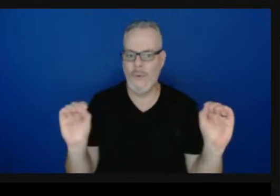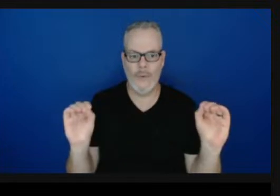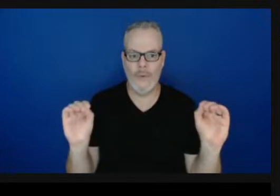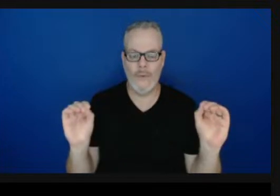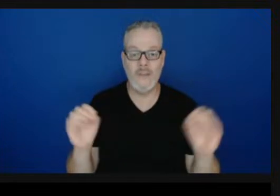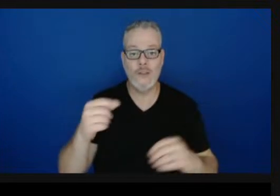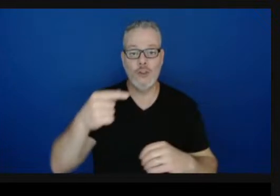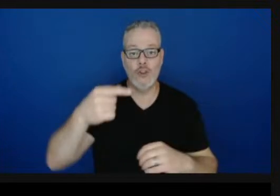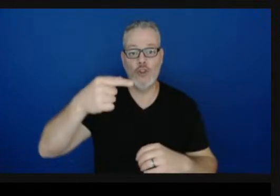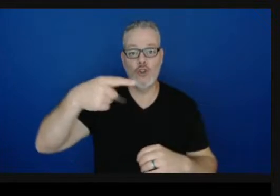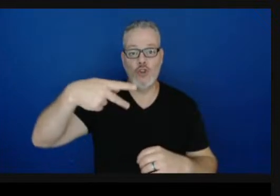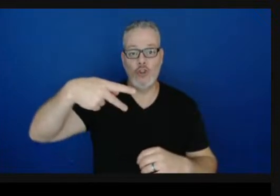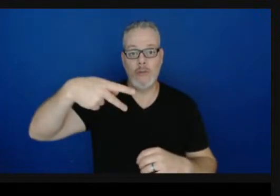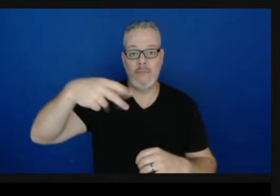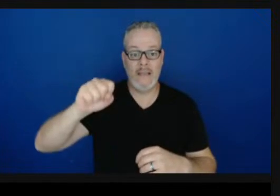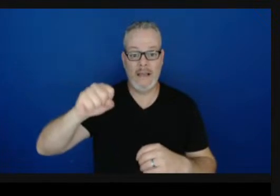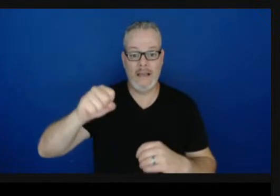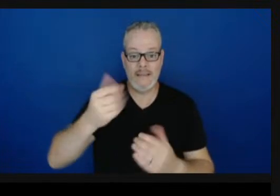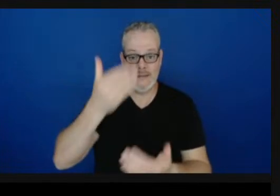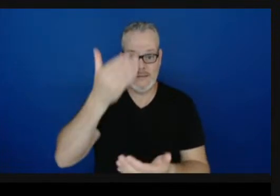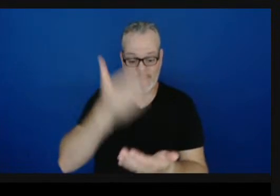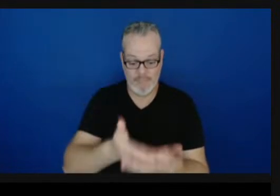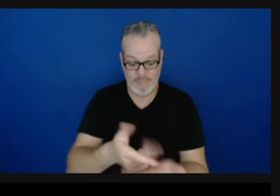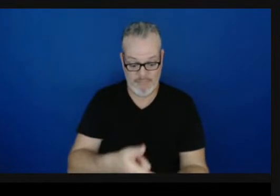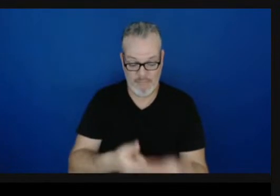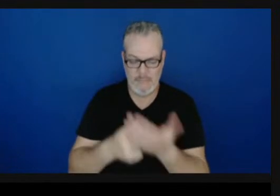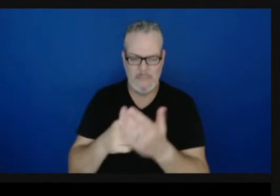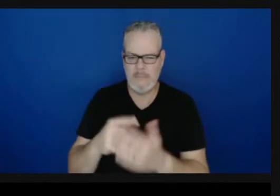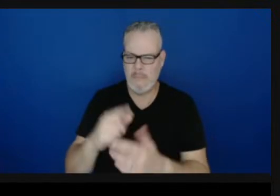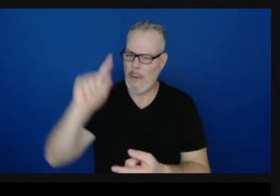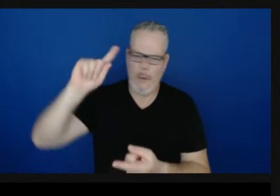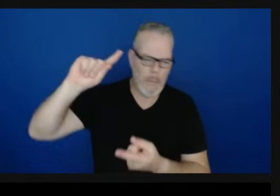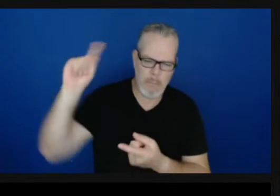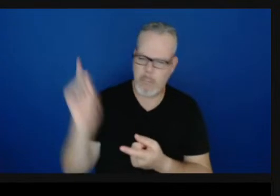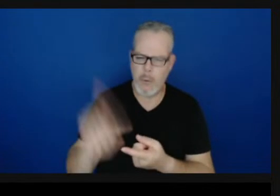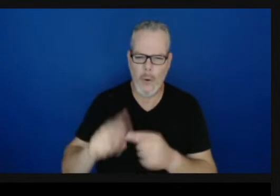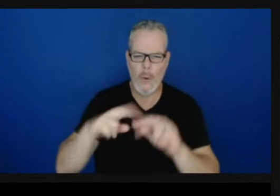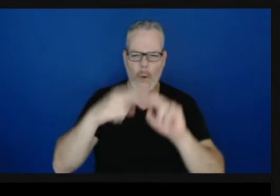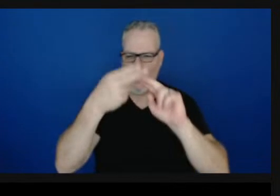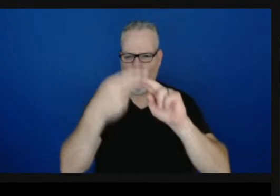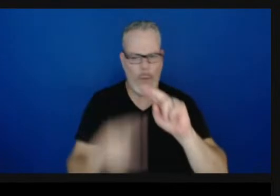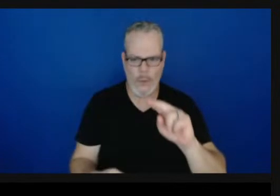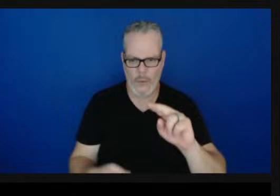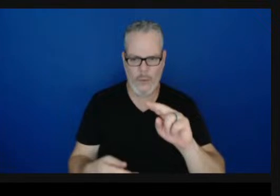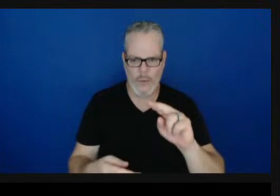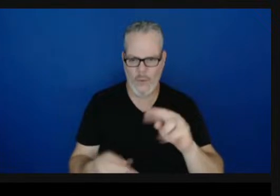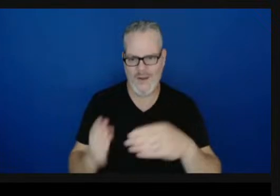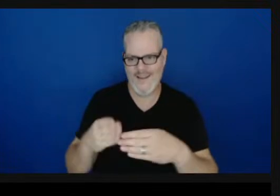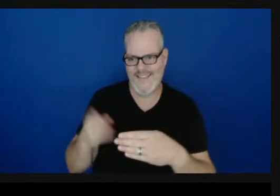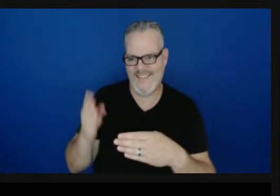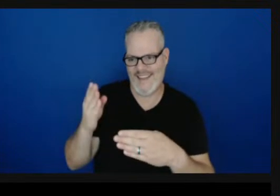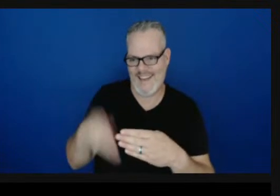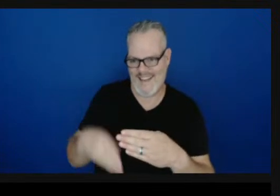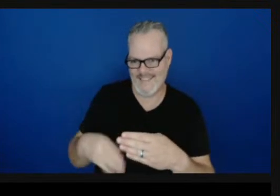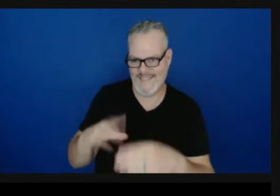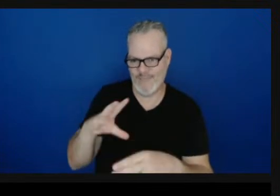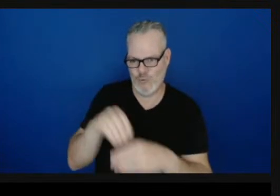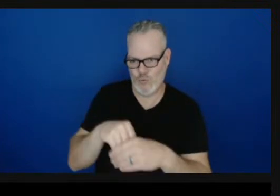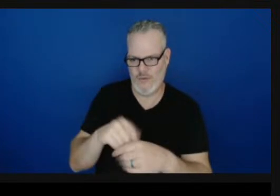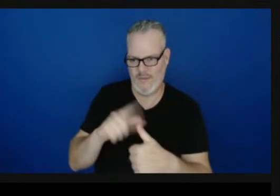NGPS show a major decrease or end of inflation below Maunaloa and Nāpau